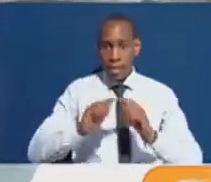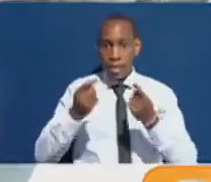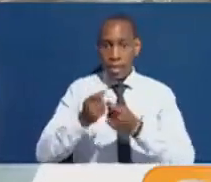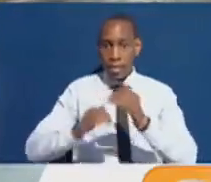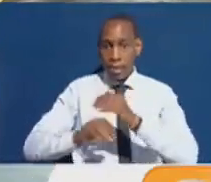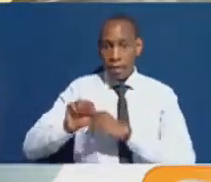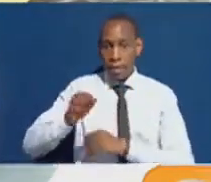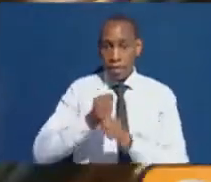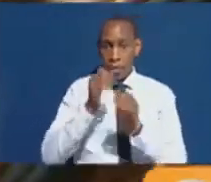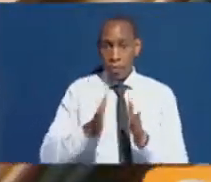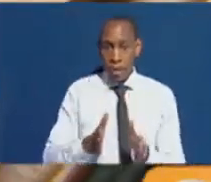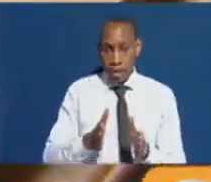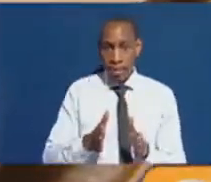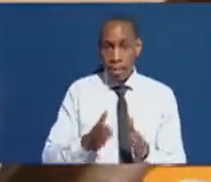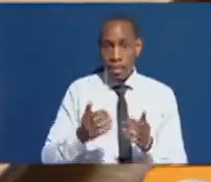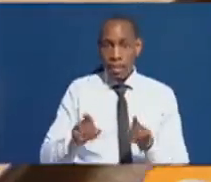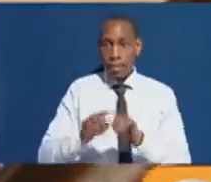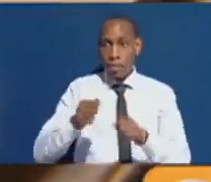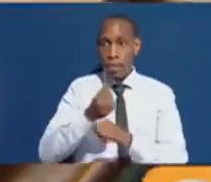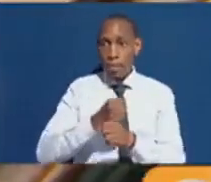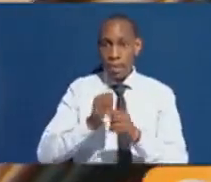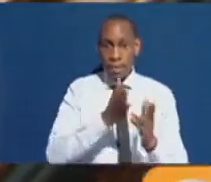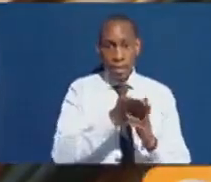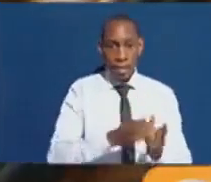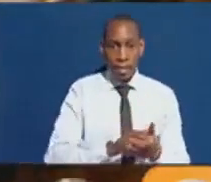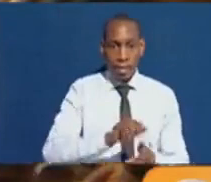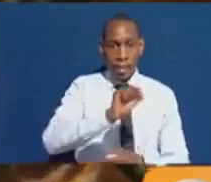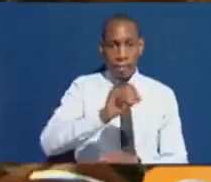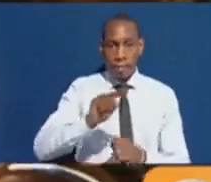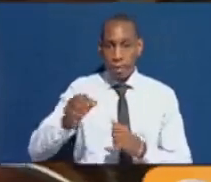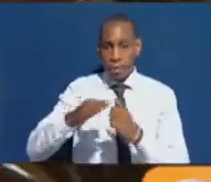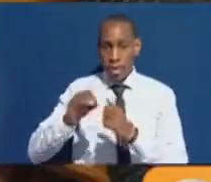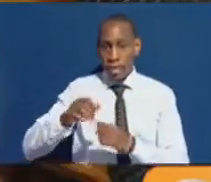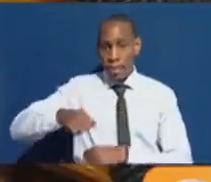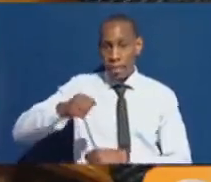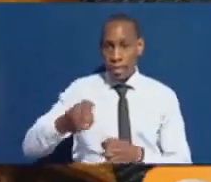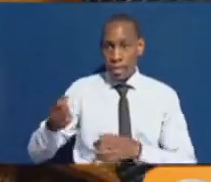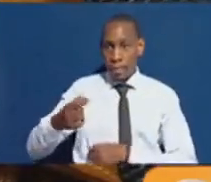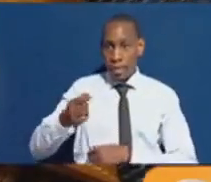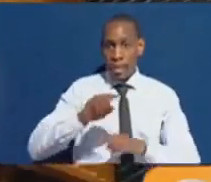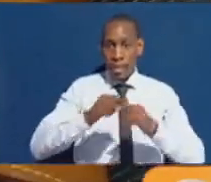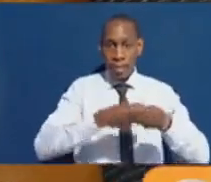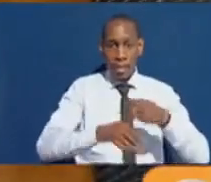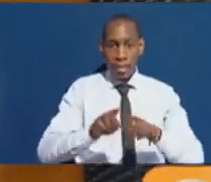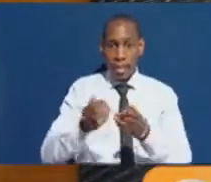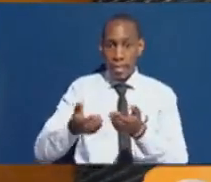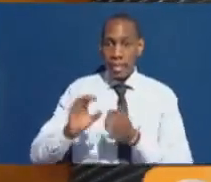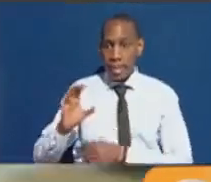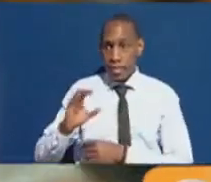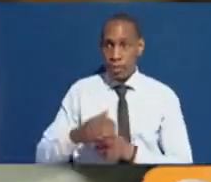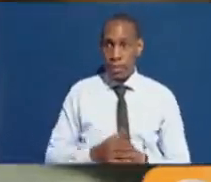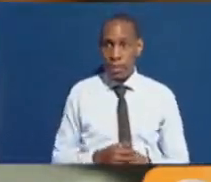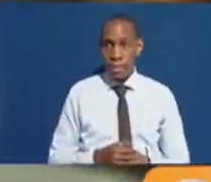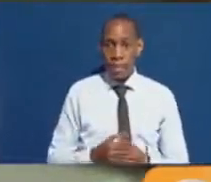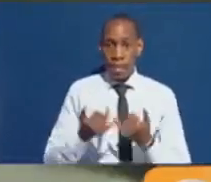5 employees, Esther is able to make between 50 and 80 bags a month, depending on sales and demand from clients.